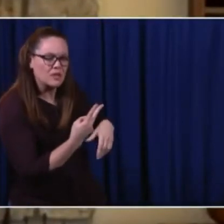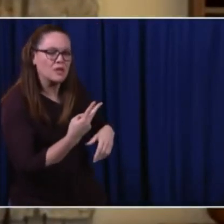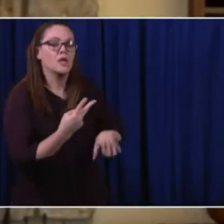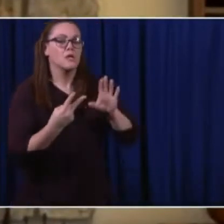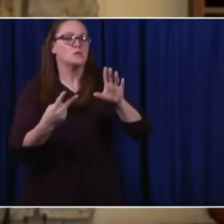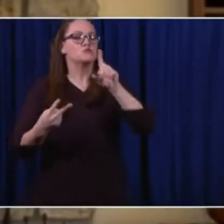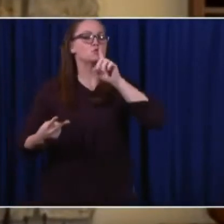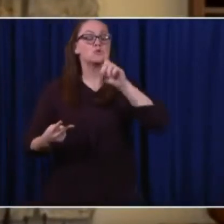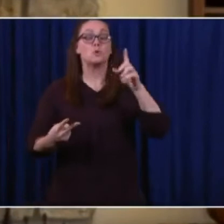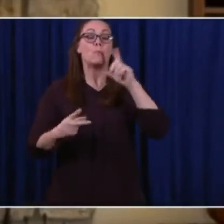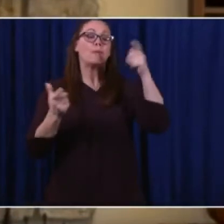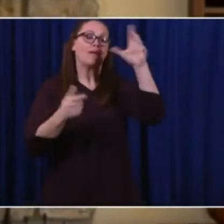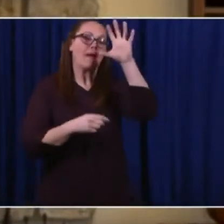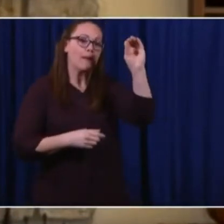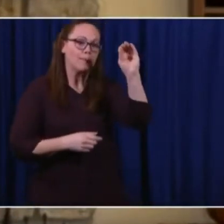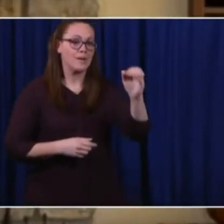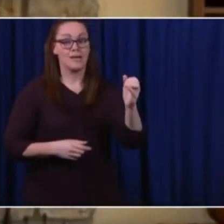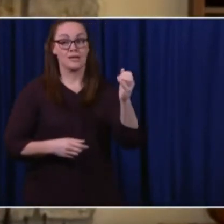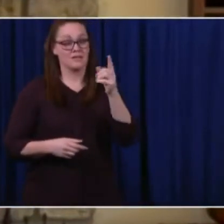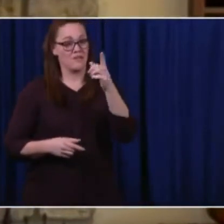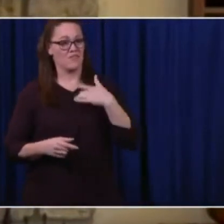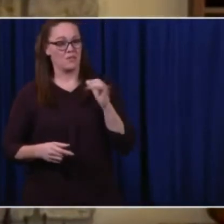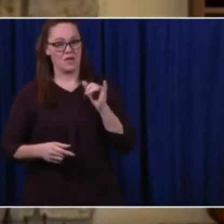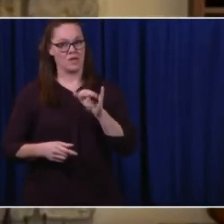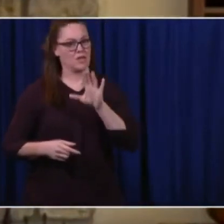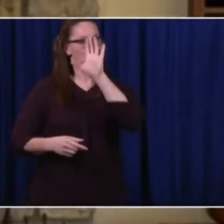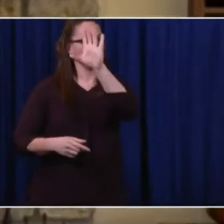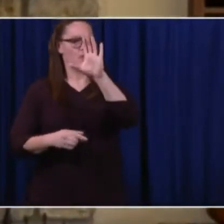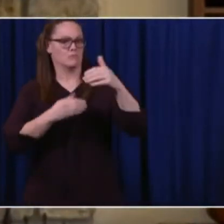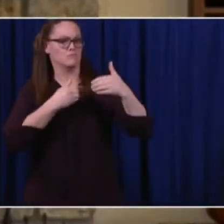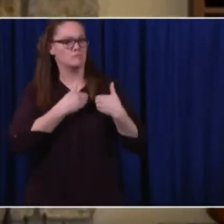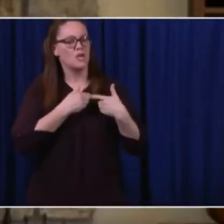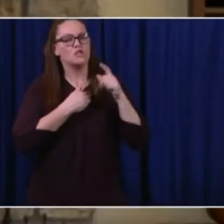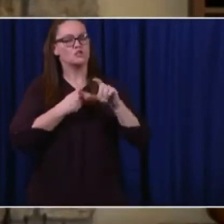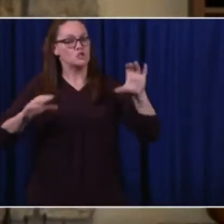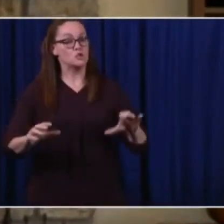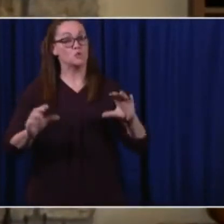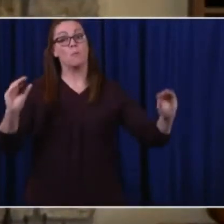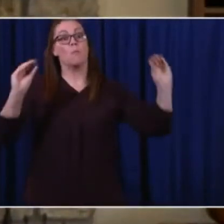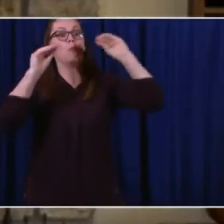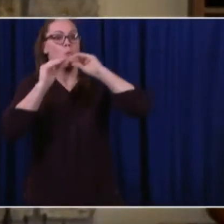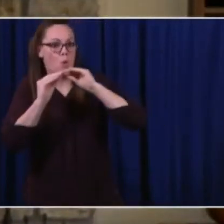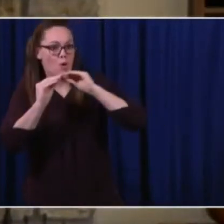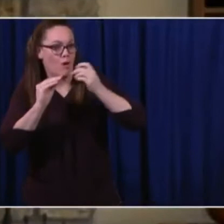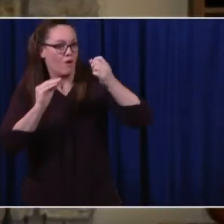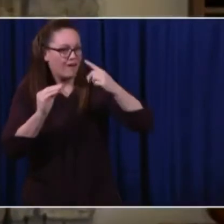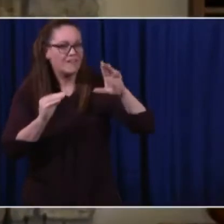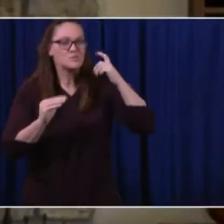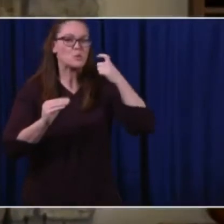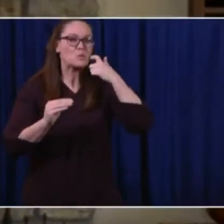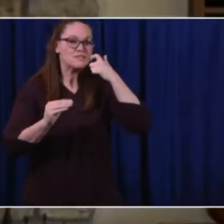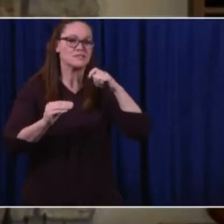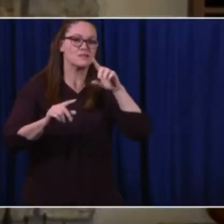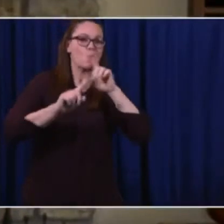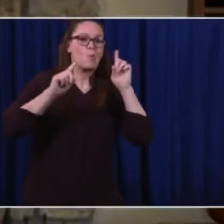think that they have a greater responsibility to go beyond what the health order Monday entailed?